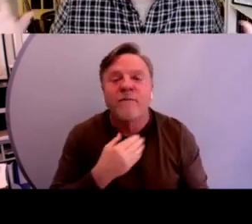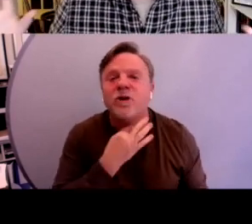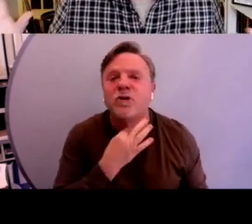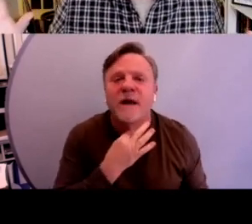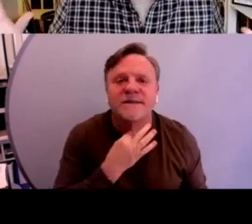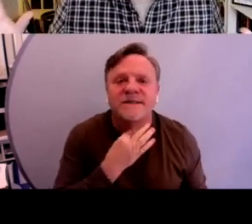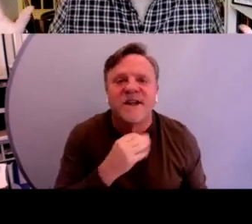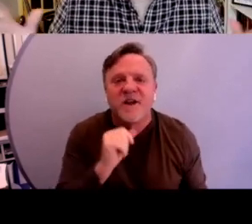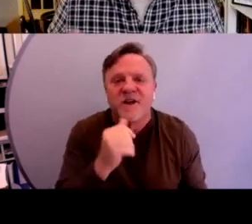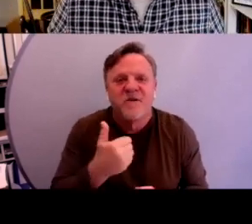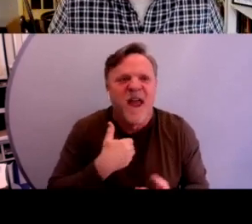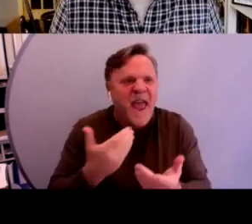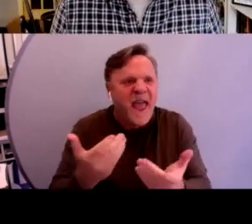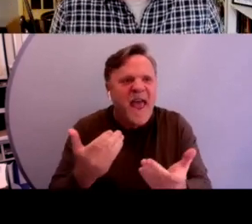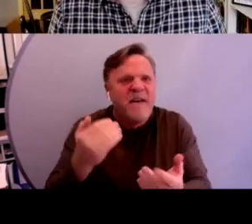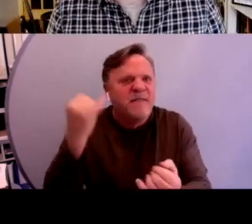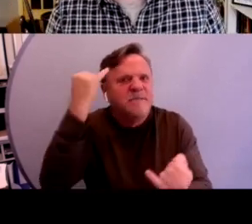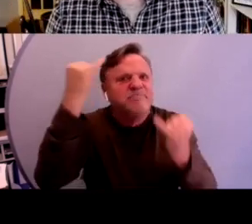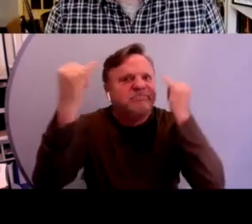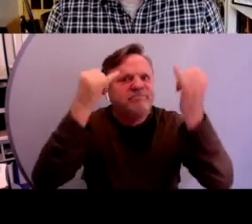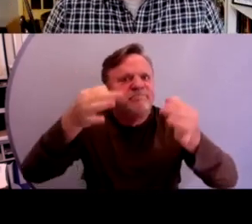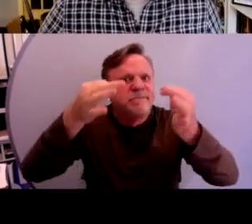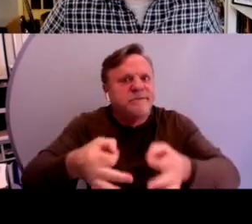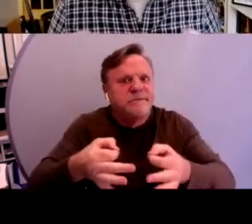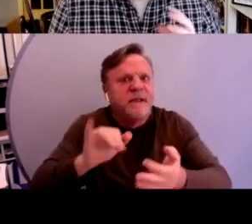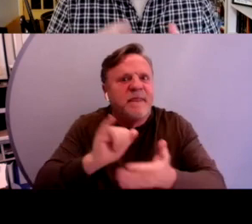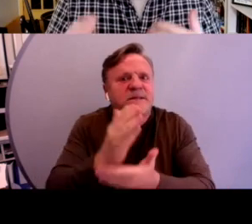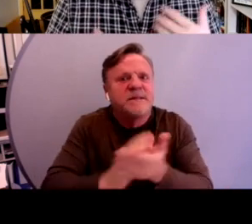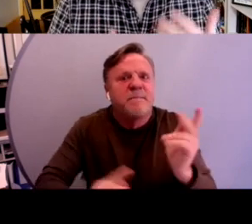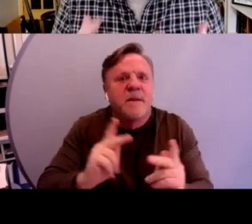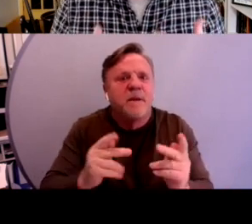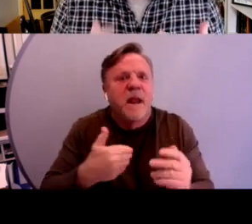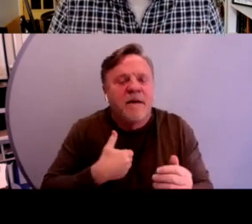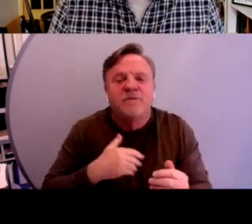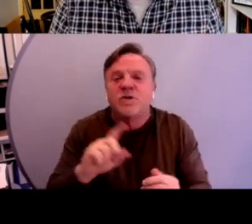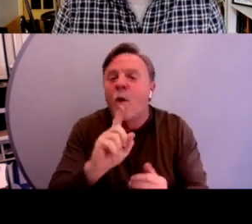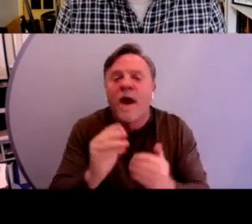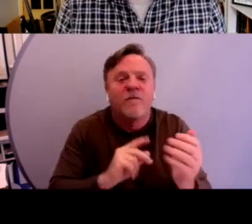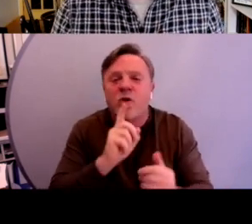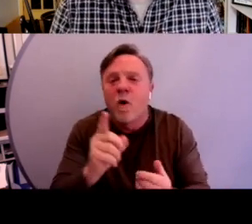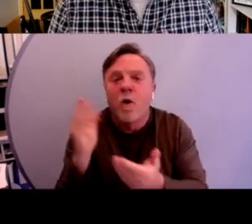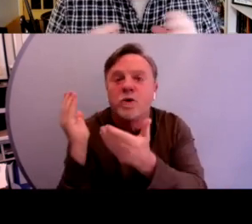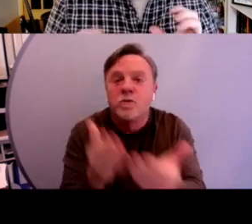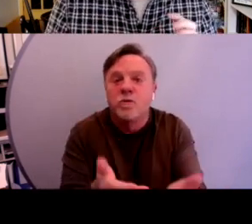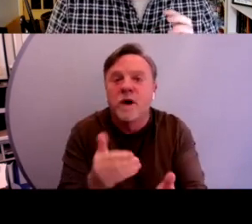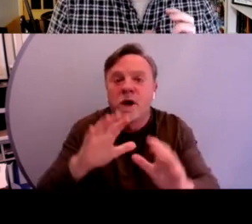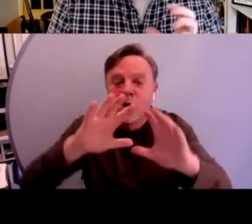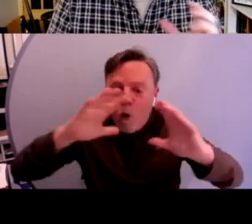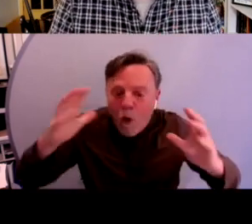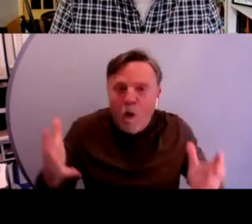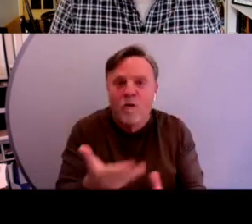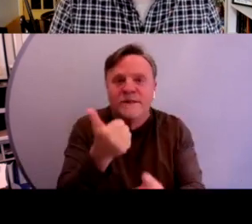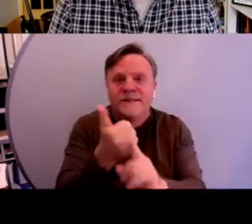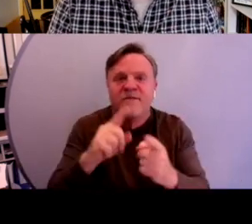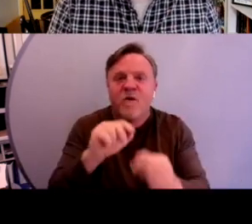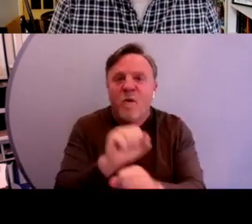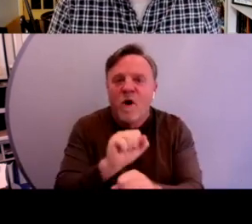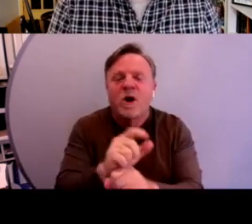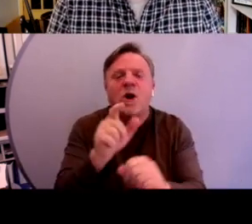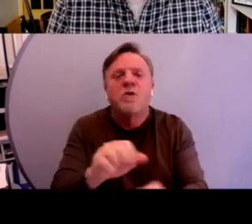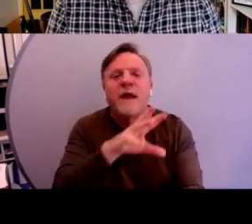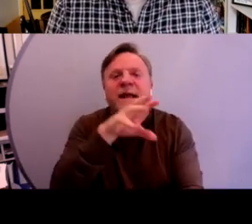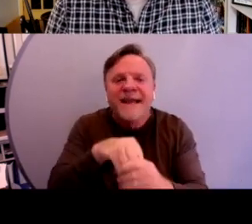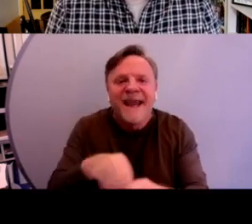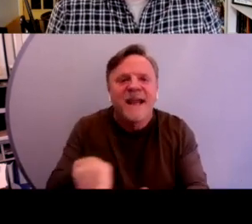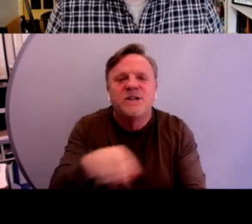those preconceptions that some people might have. So wherever you're at, when you bring your whole self to work, you're able to engage those